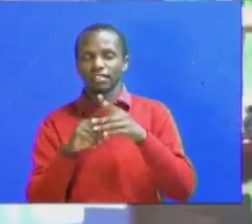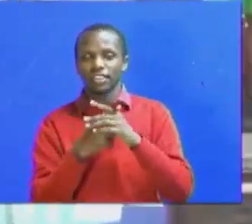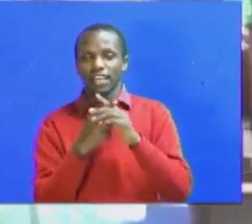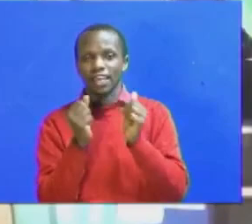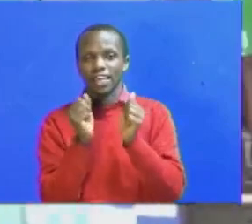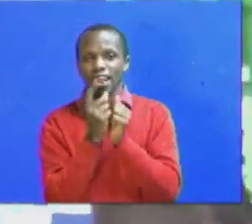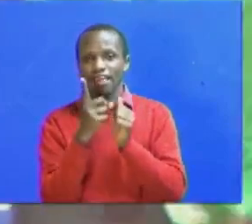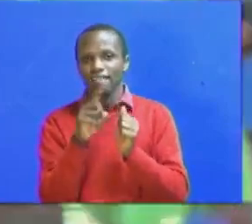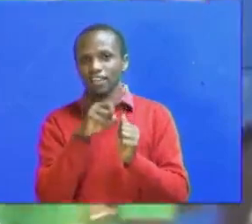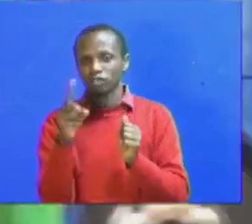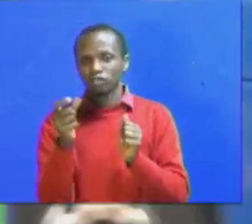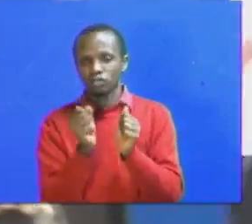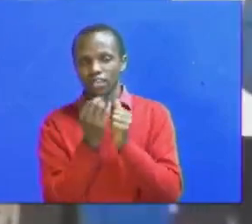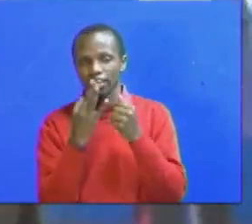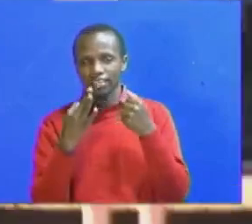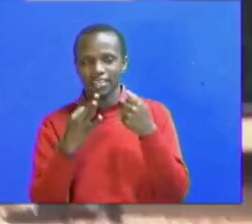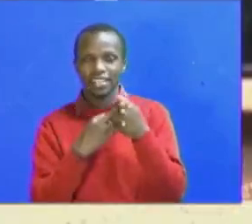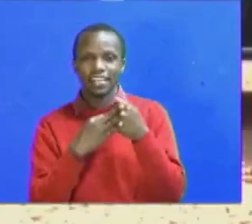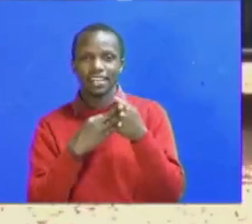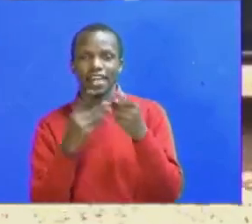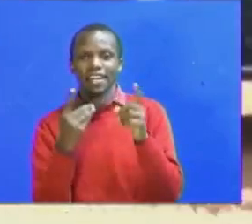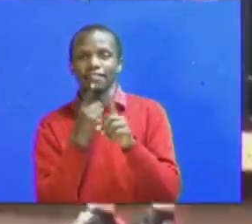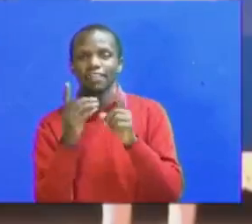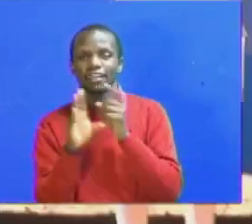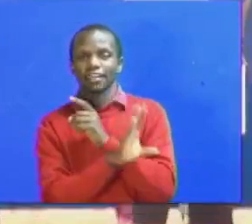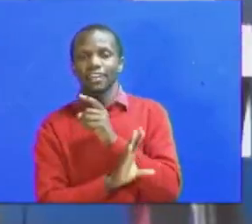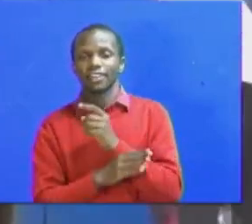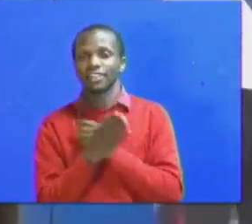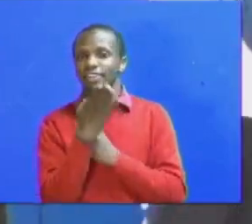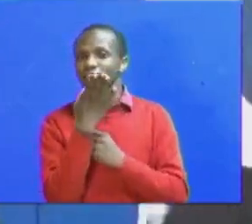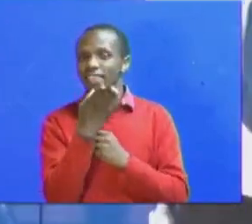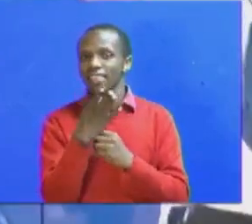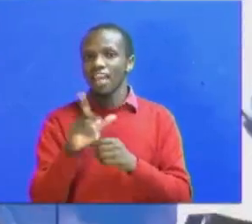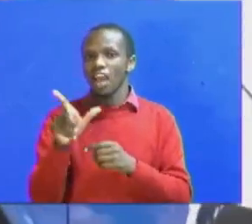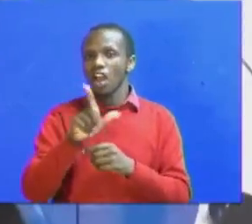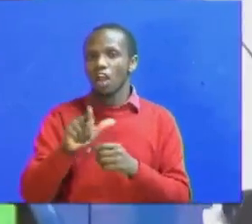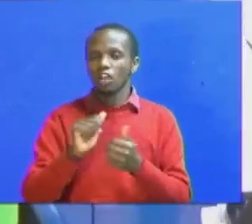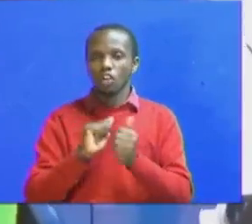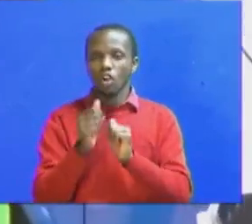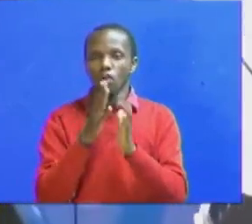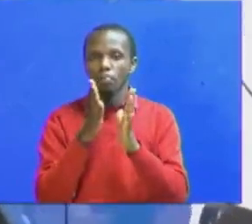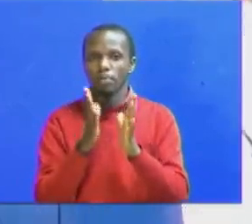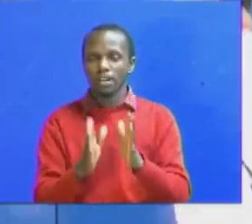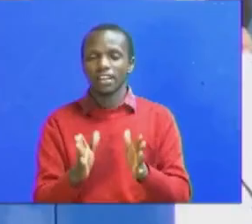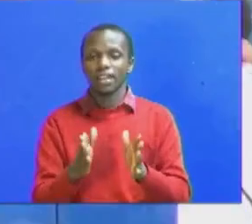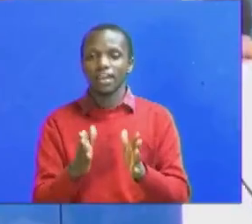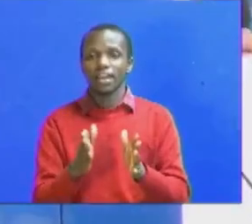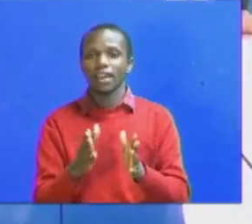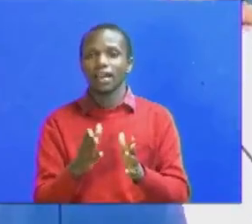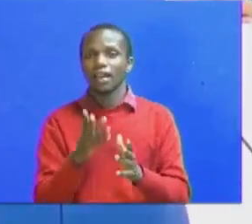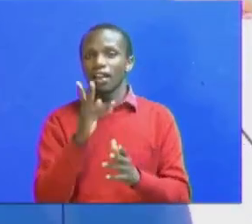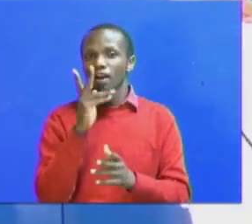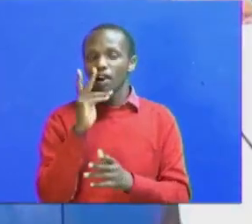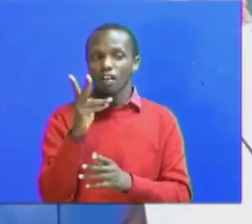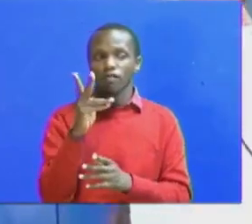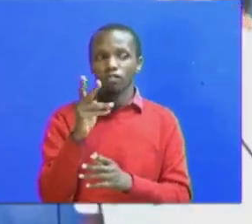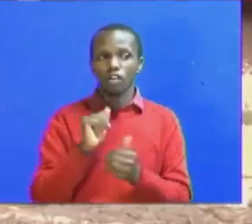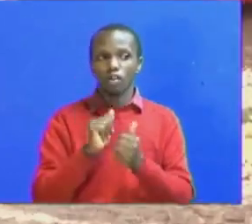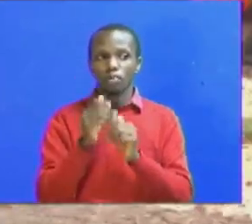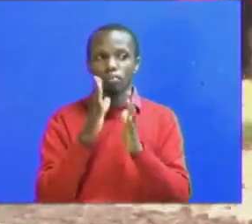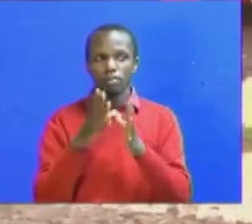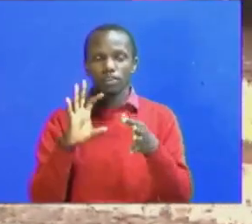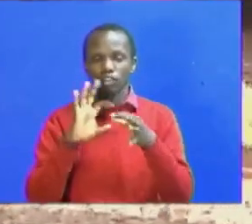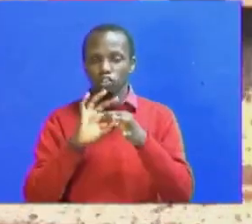Mauritius, Djibouti and Pakistan. Most local-based players have checked in into a camp, with foreign-based players set to join them